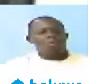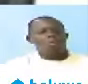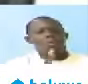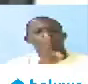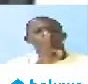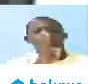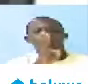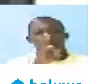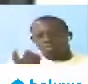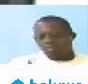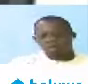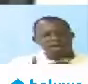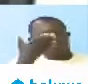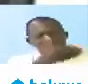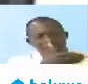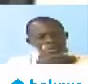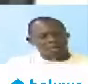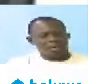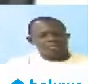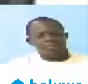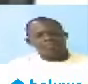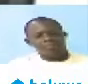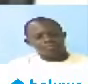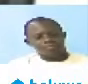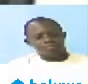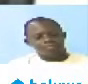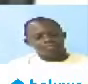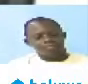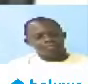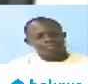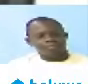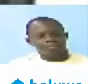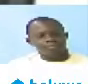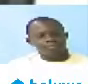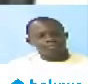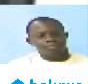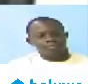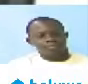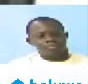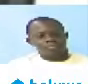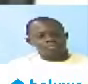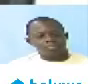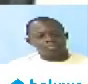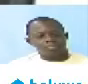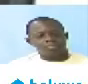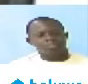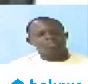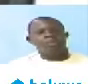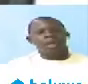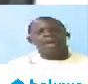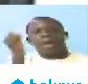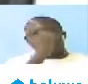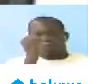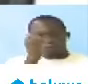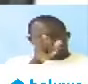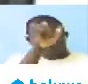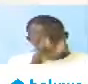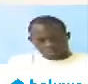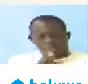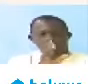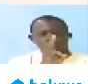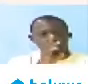Now who was there? Manna kumo for it because comes an intelligent kumo man for it. Because the